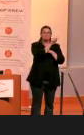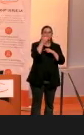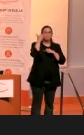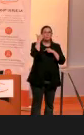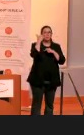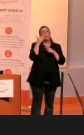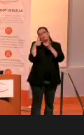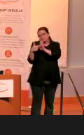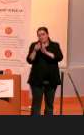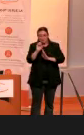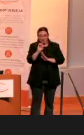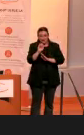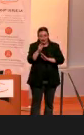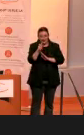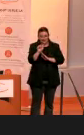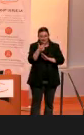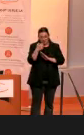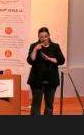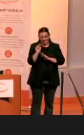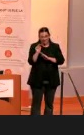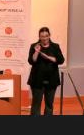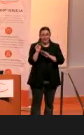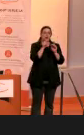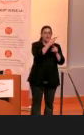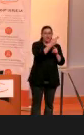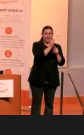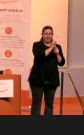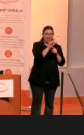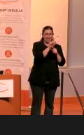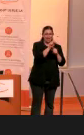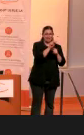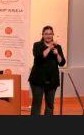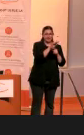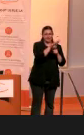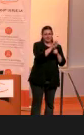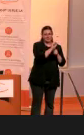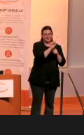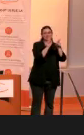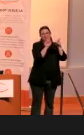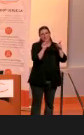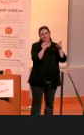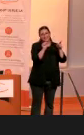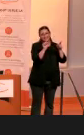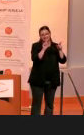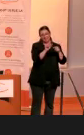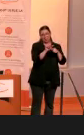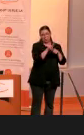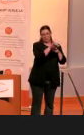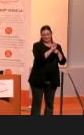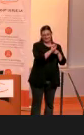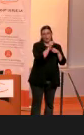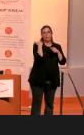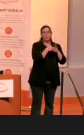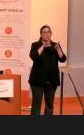such as Exogen and other laboratories, such as Alkim's in St. Louis, that cell-bound